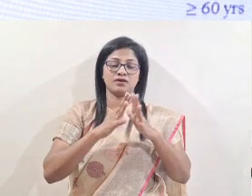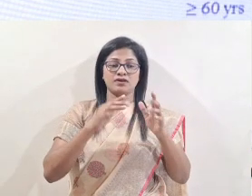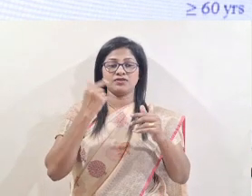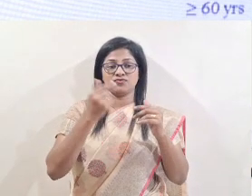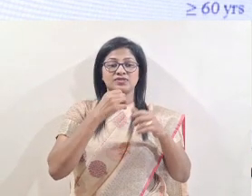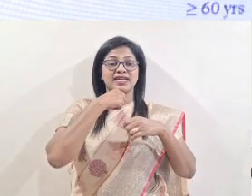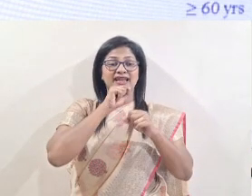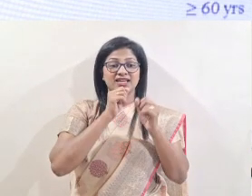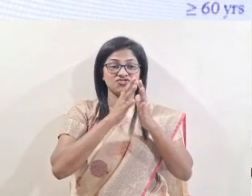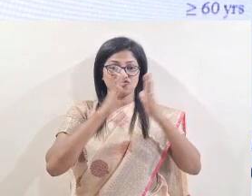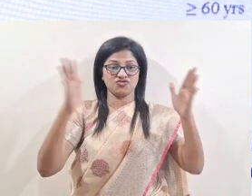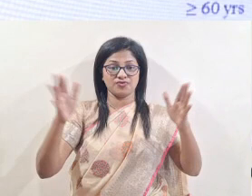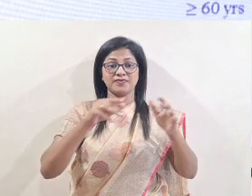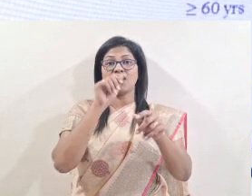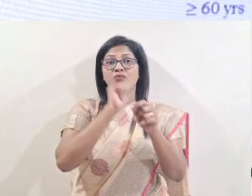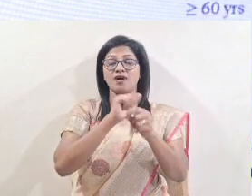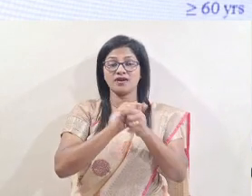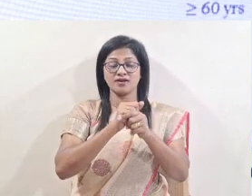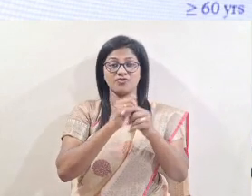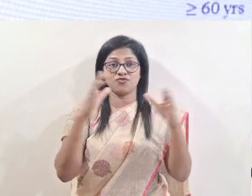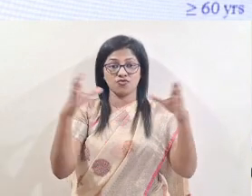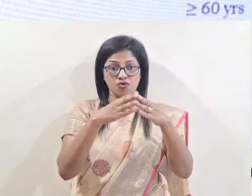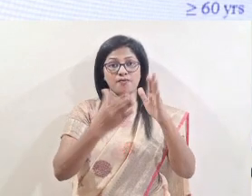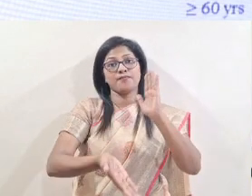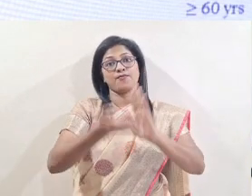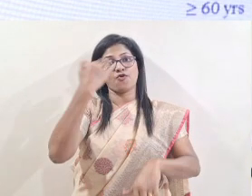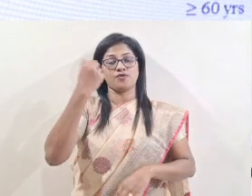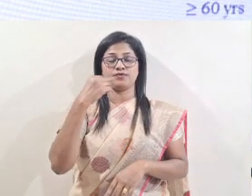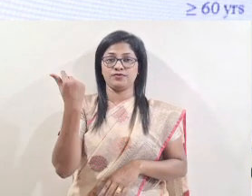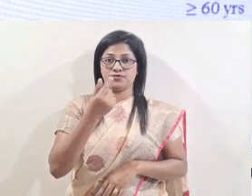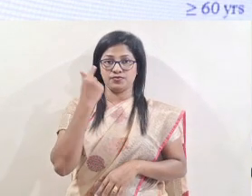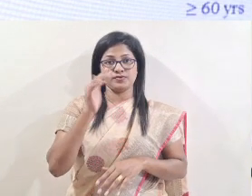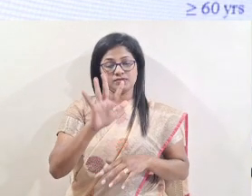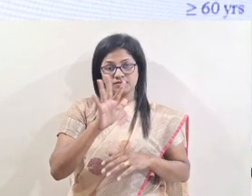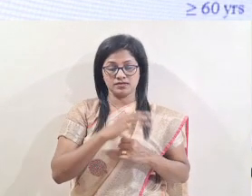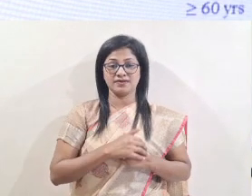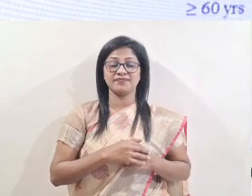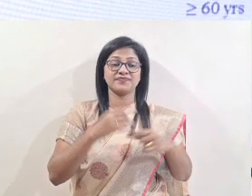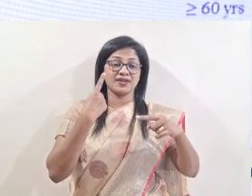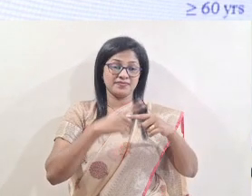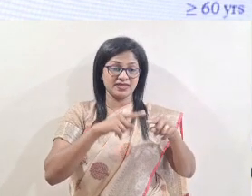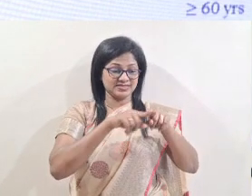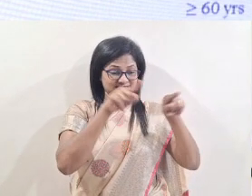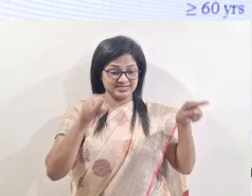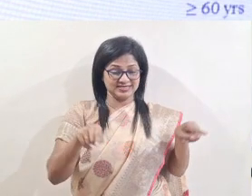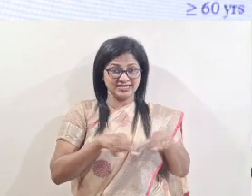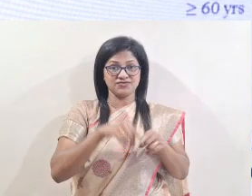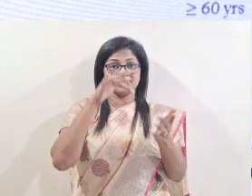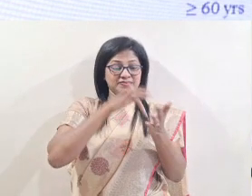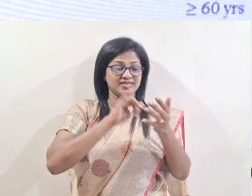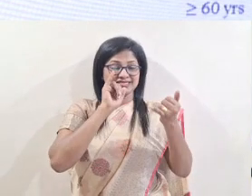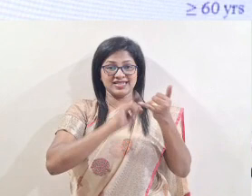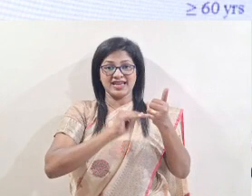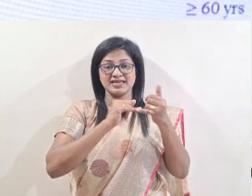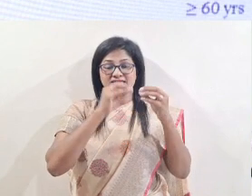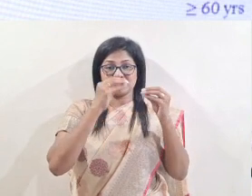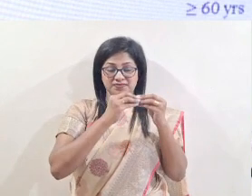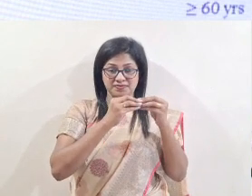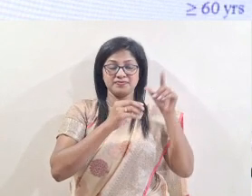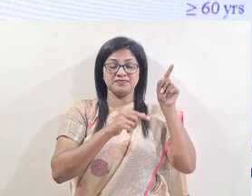the working group. So now this also relates to the land use in Sahibabad is largely dominated by